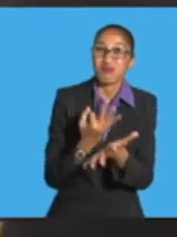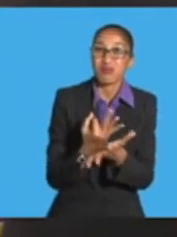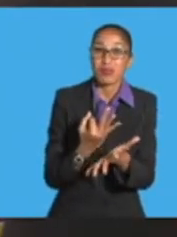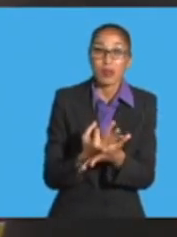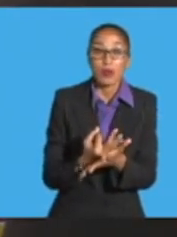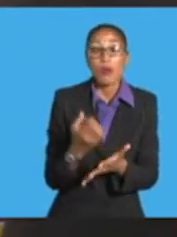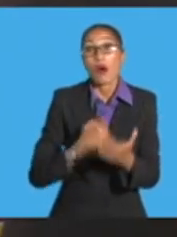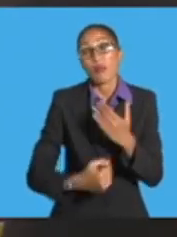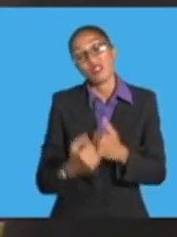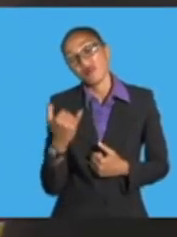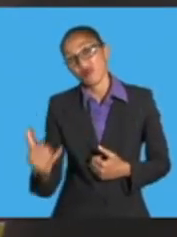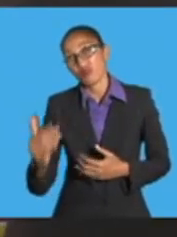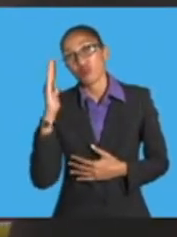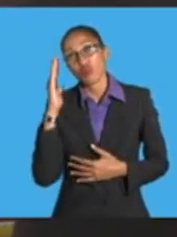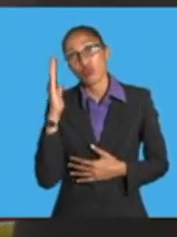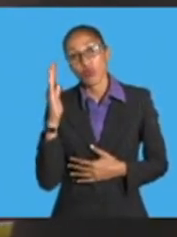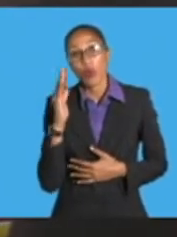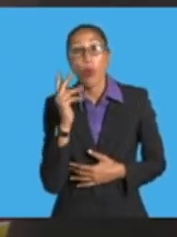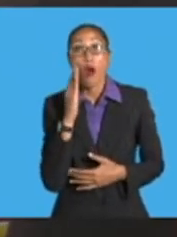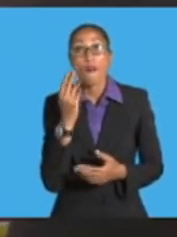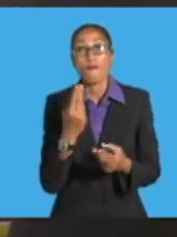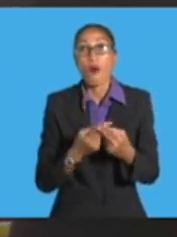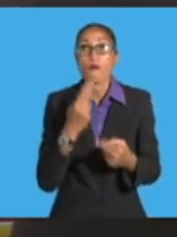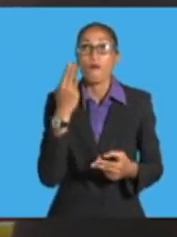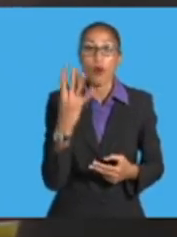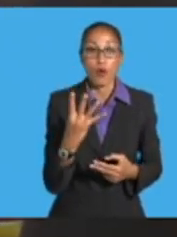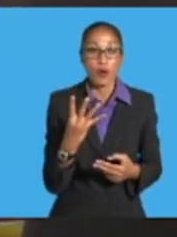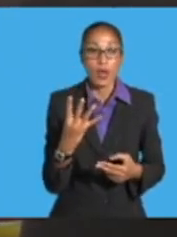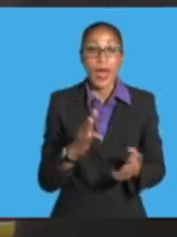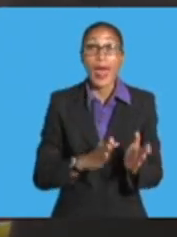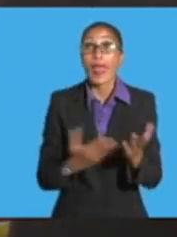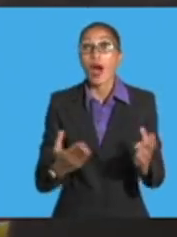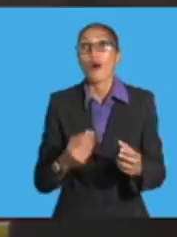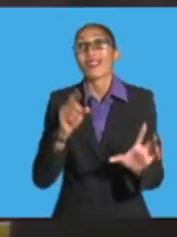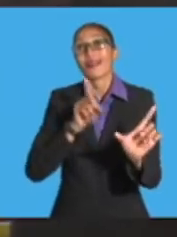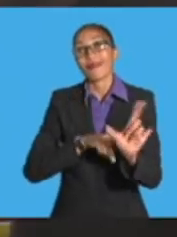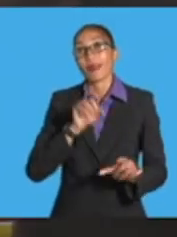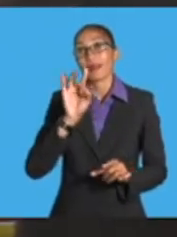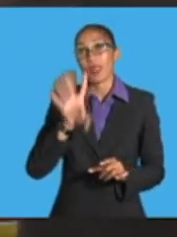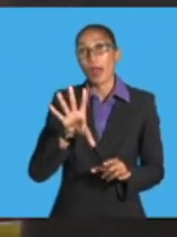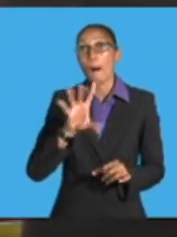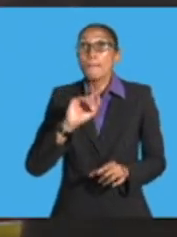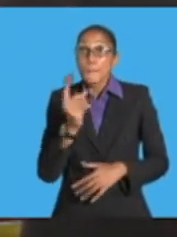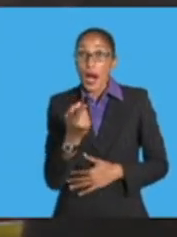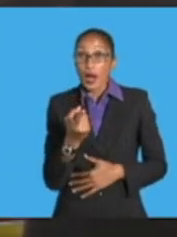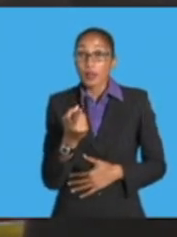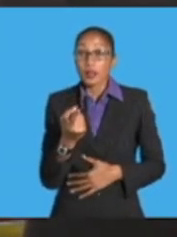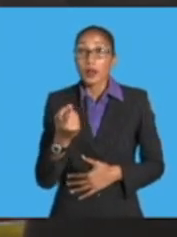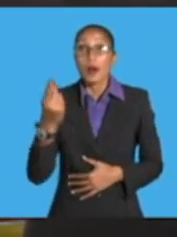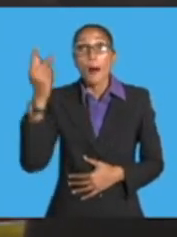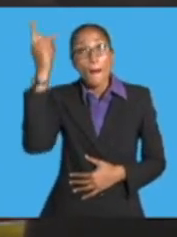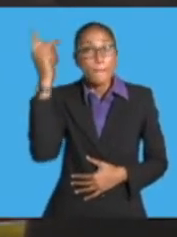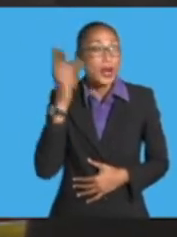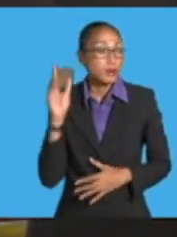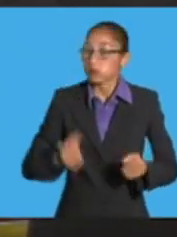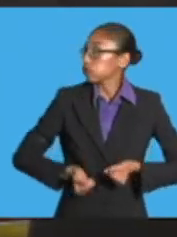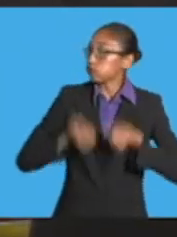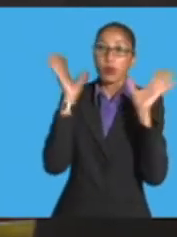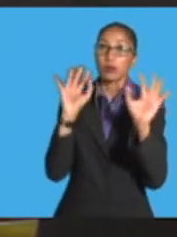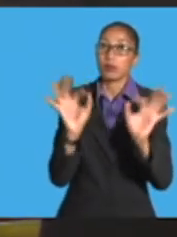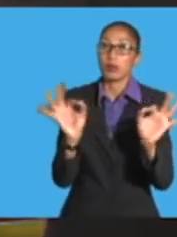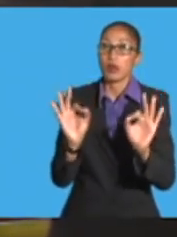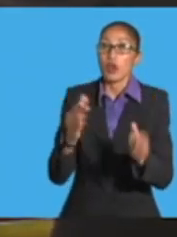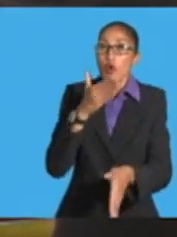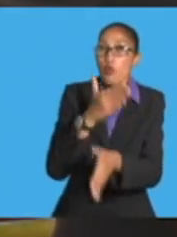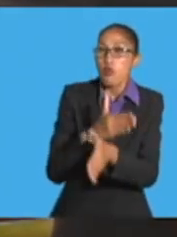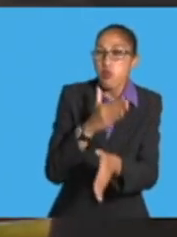compelled to leave school at the middle of Form 4, now year 10. However, my parents did not give up. They